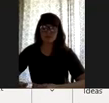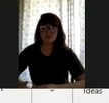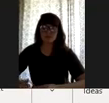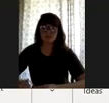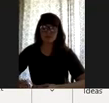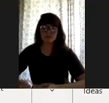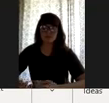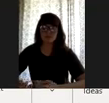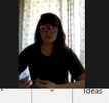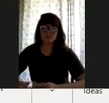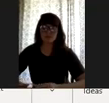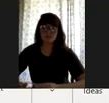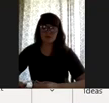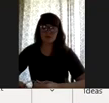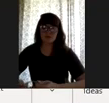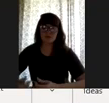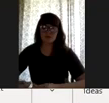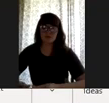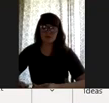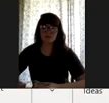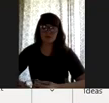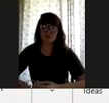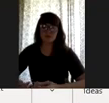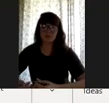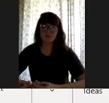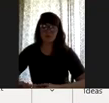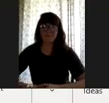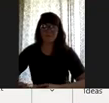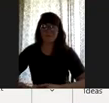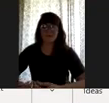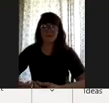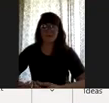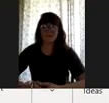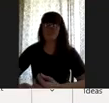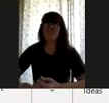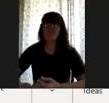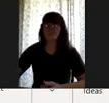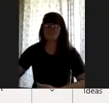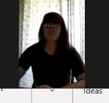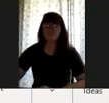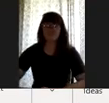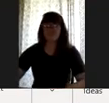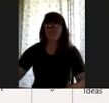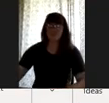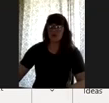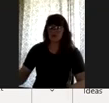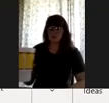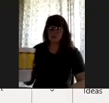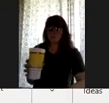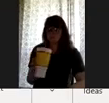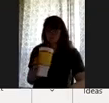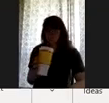see this. In Romans 5:1, we read that it said we have peace with God. But